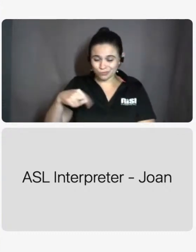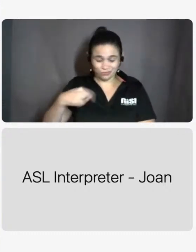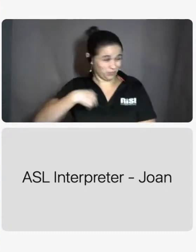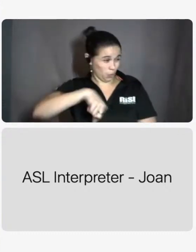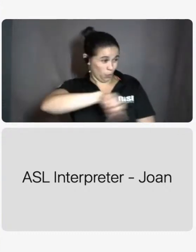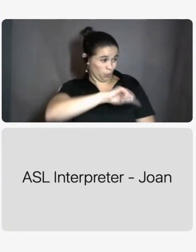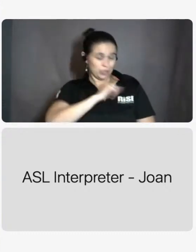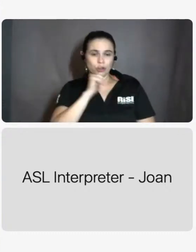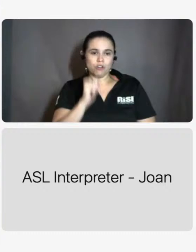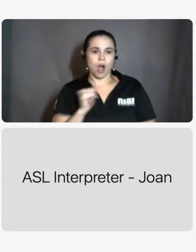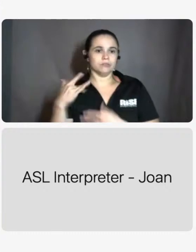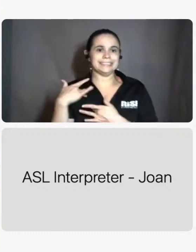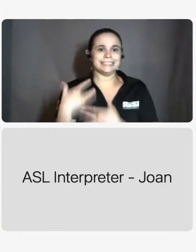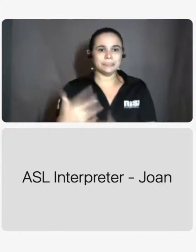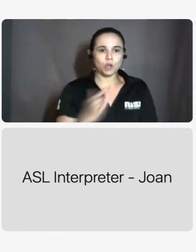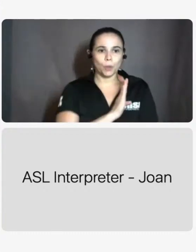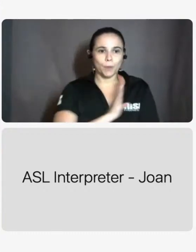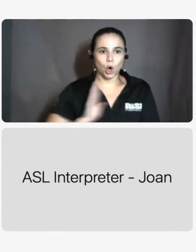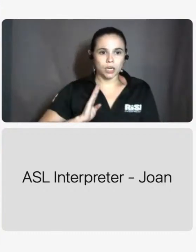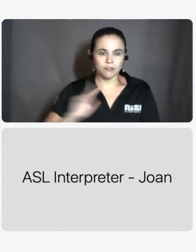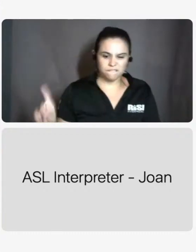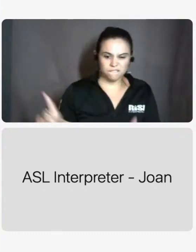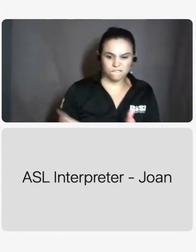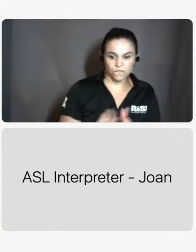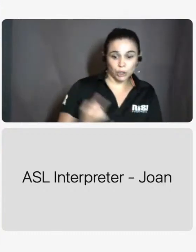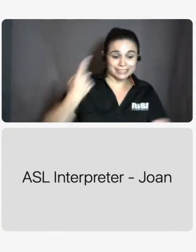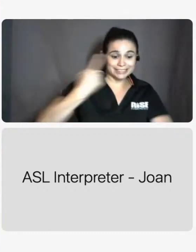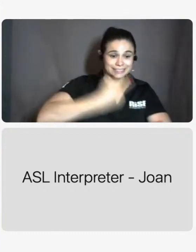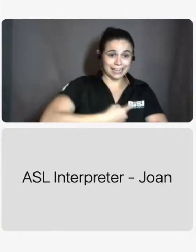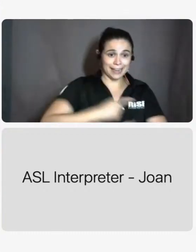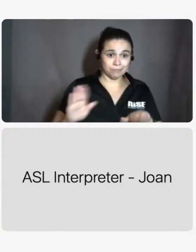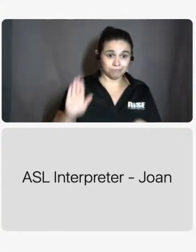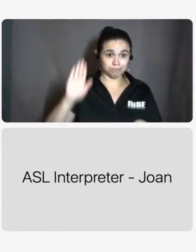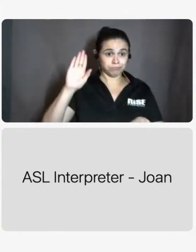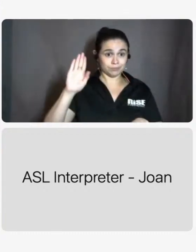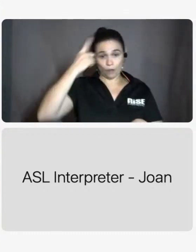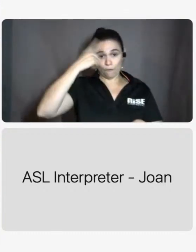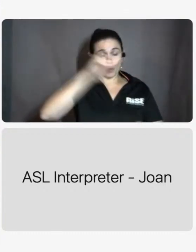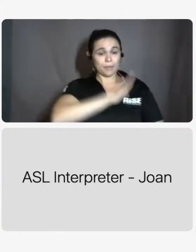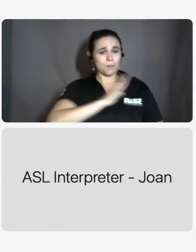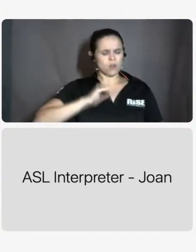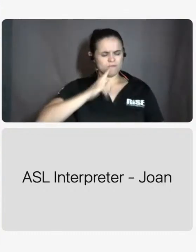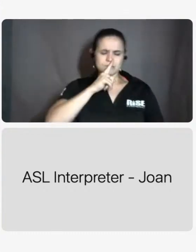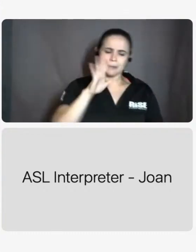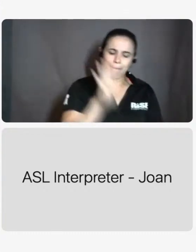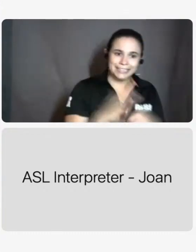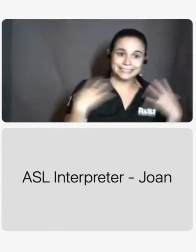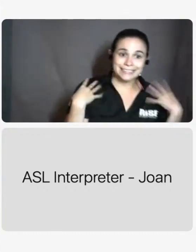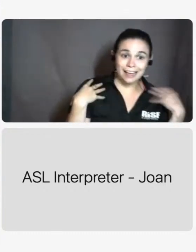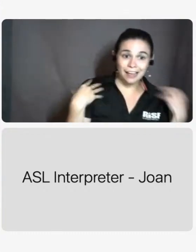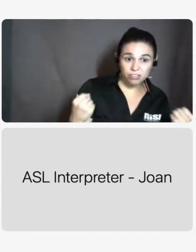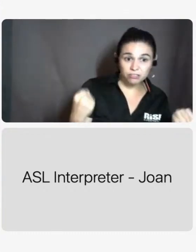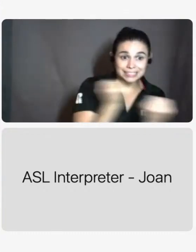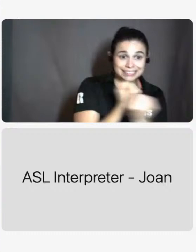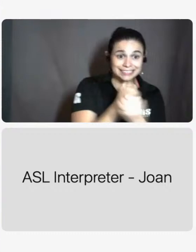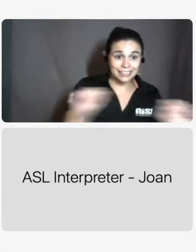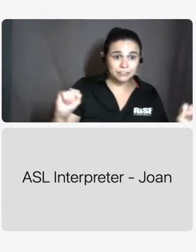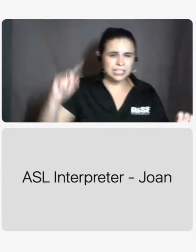this board, we committed to the health, the safety, the mental wellness of our kids. And that's what we're doing